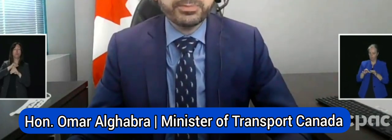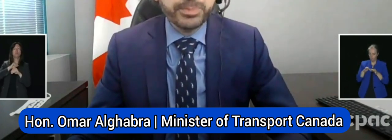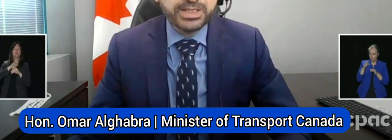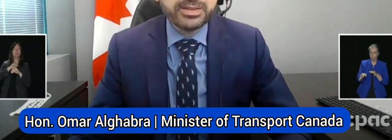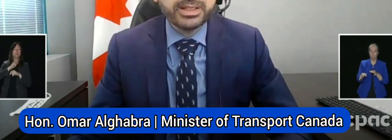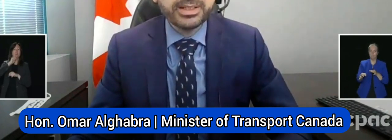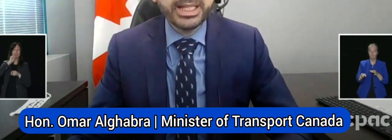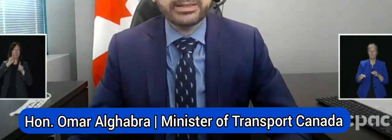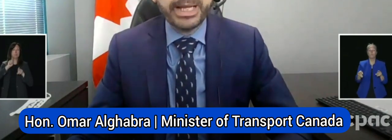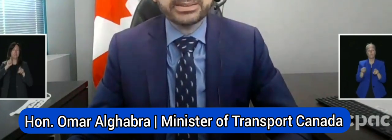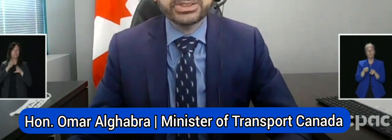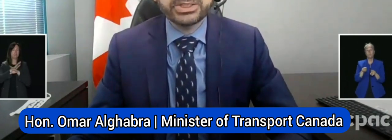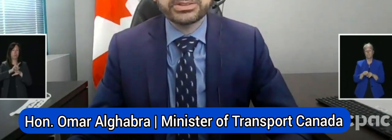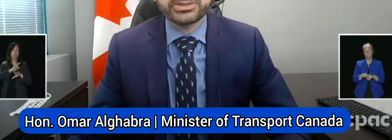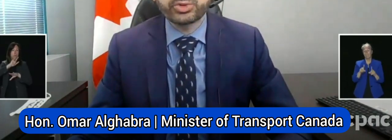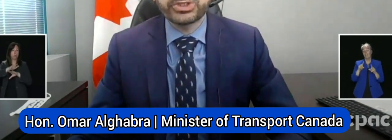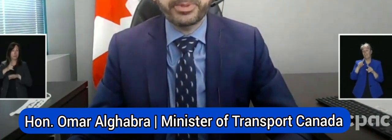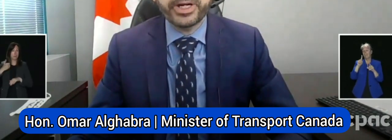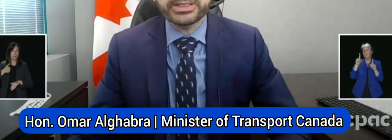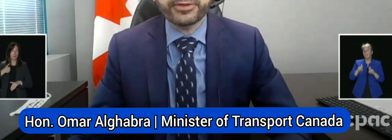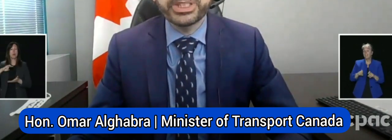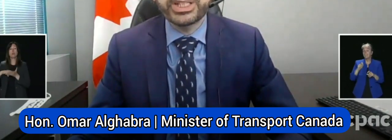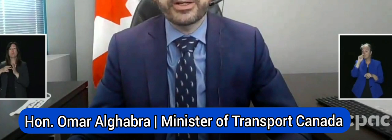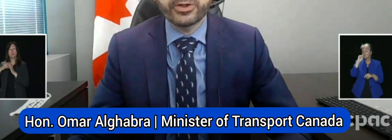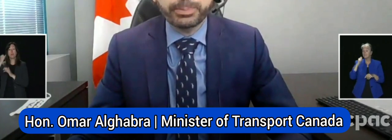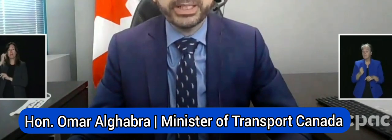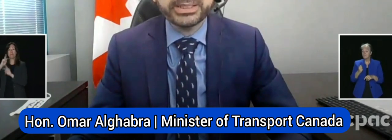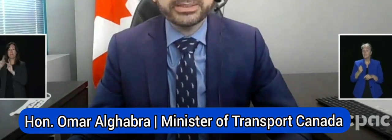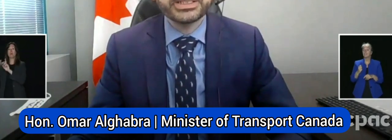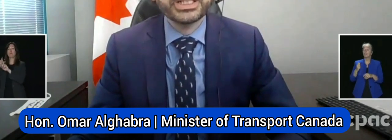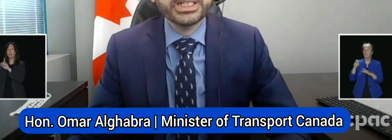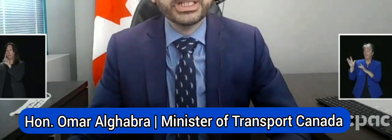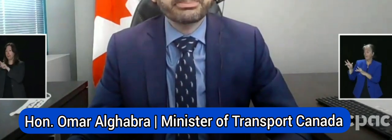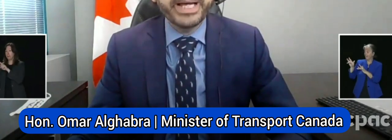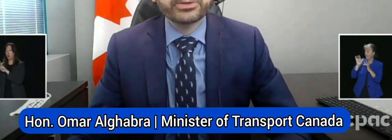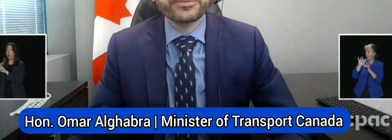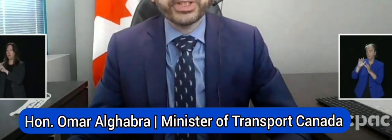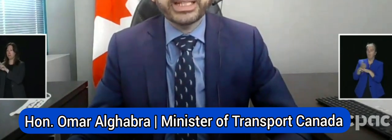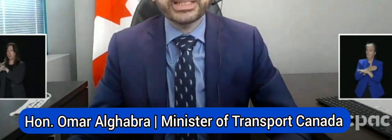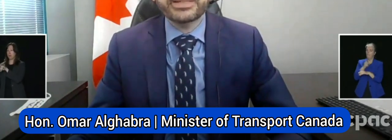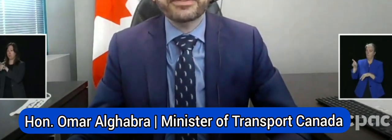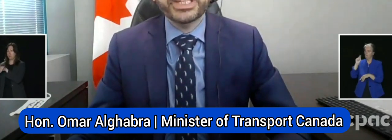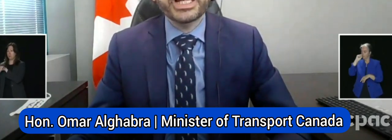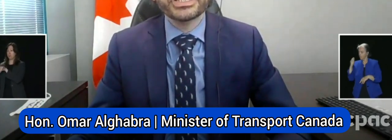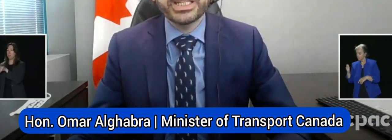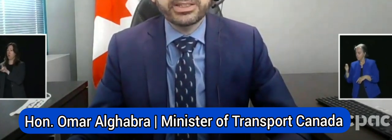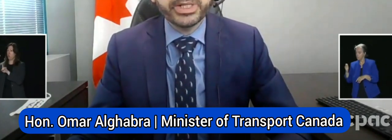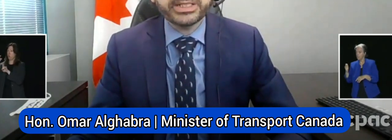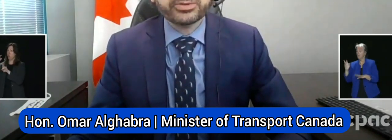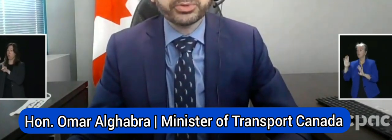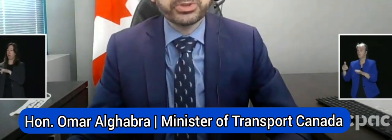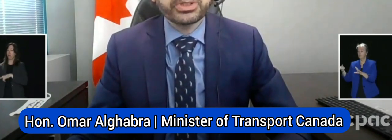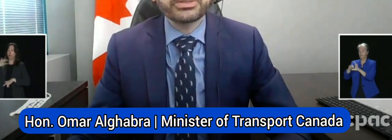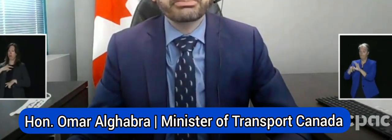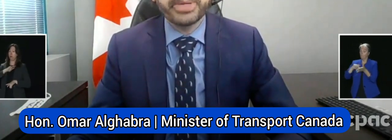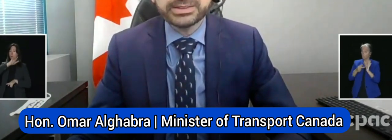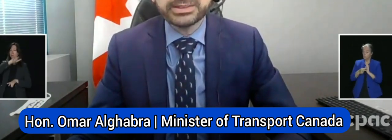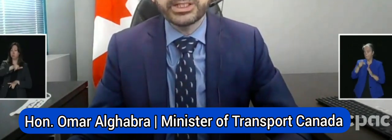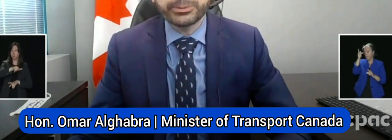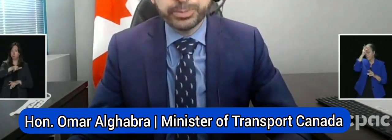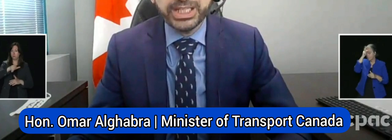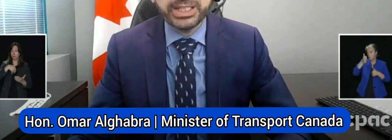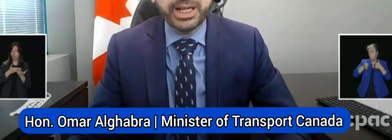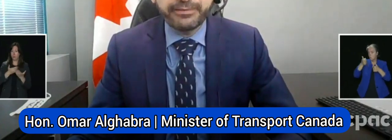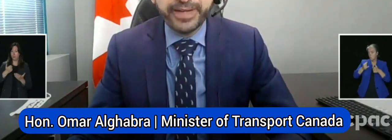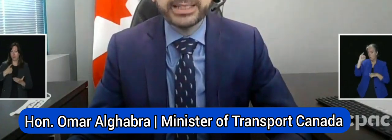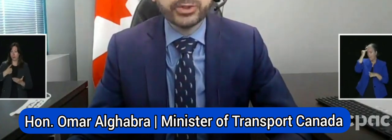countries. This means that passengers who depart from India or Pakistan, bound for Canada via an indirect route,